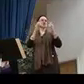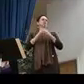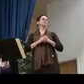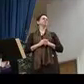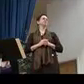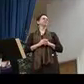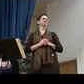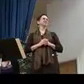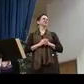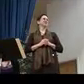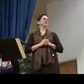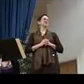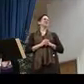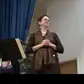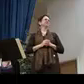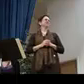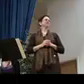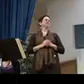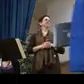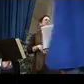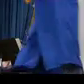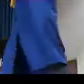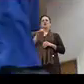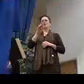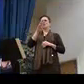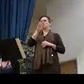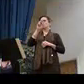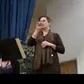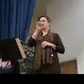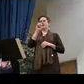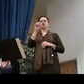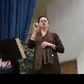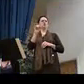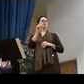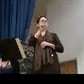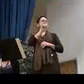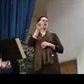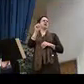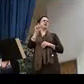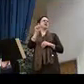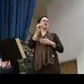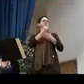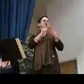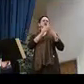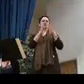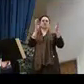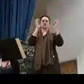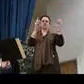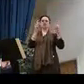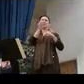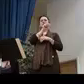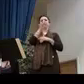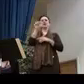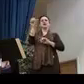David A. Jones, Associate of Arts, General Education, Associate of Science, General Education.